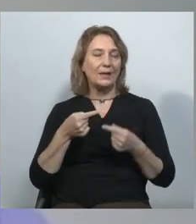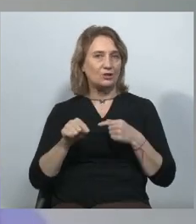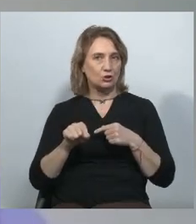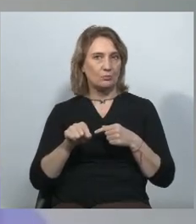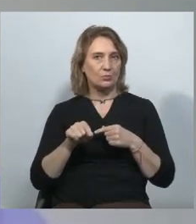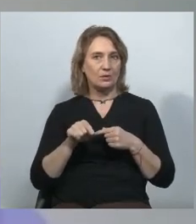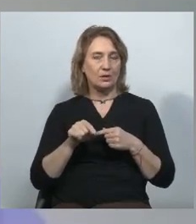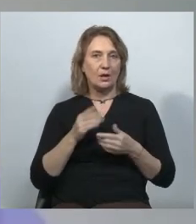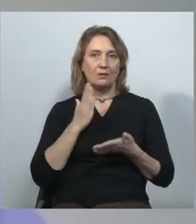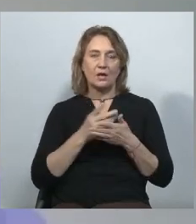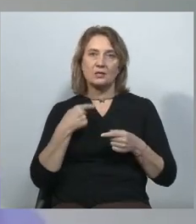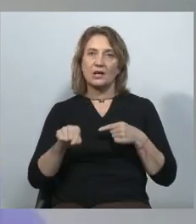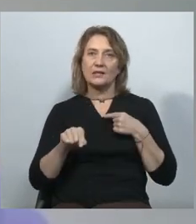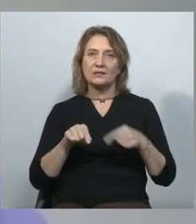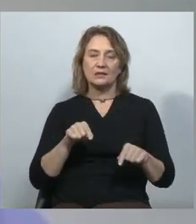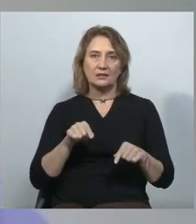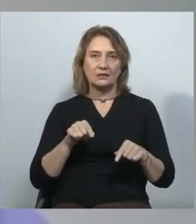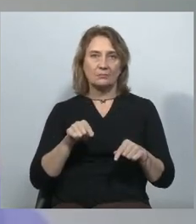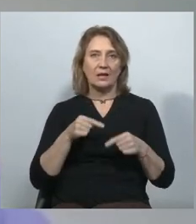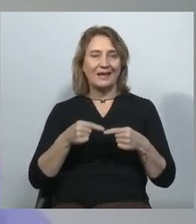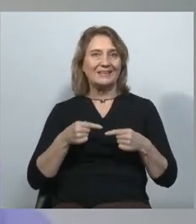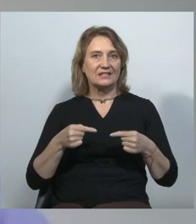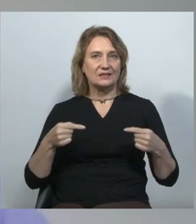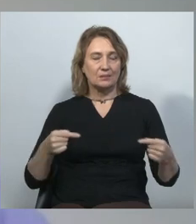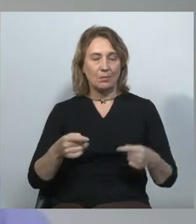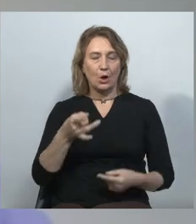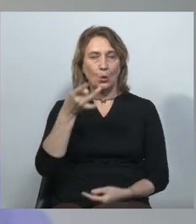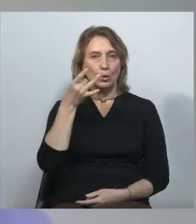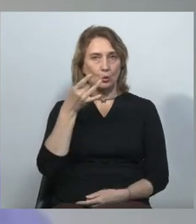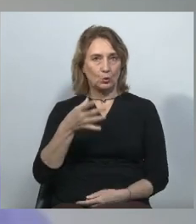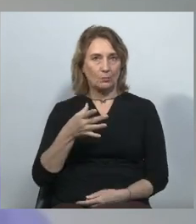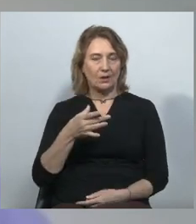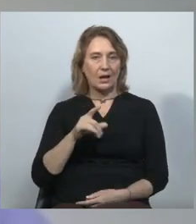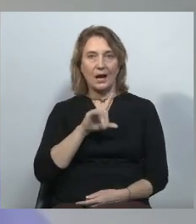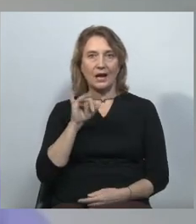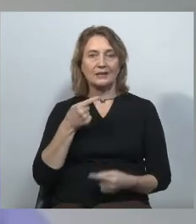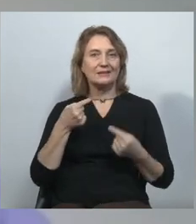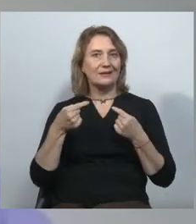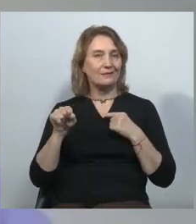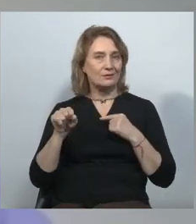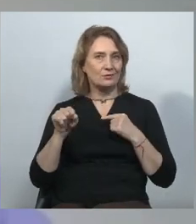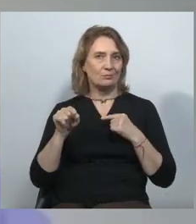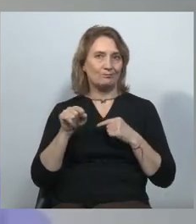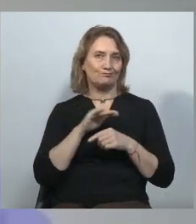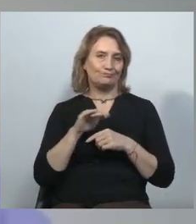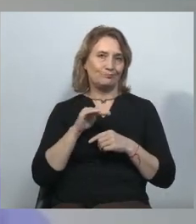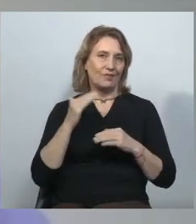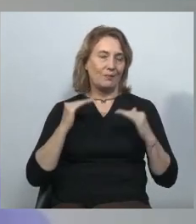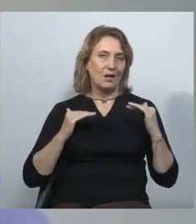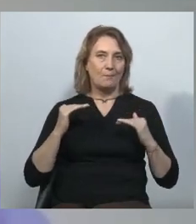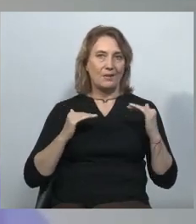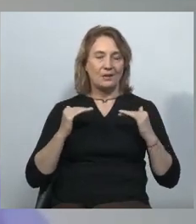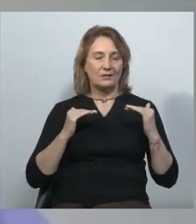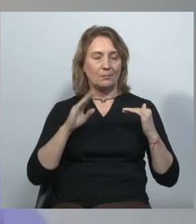state-controlled, the situation changed. Of course, there are differences between different cultures, but according to other